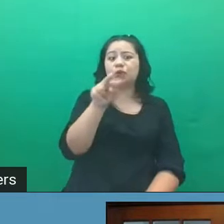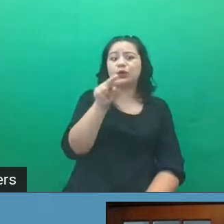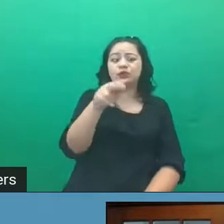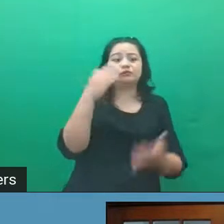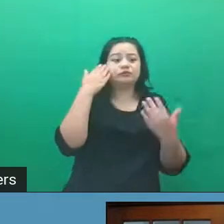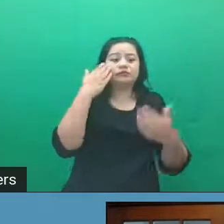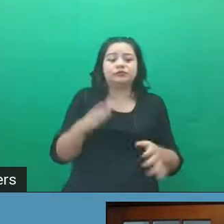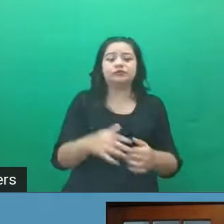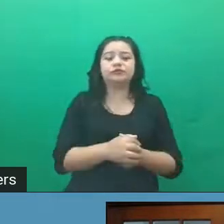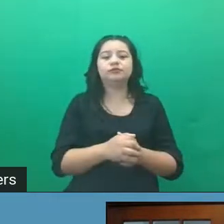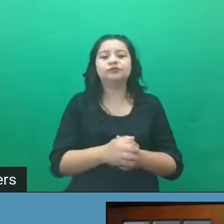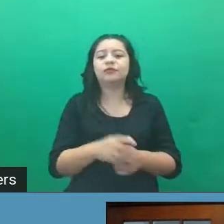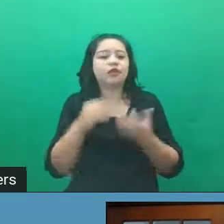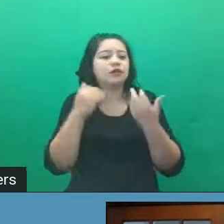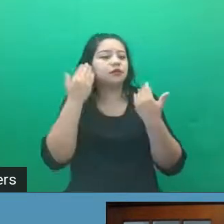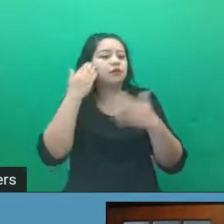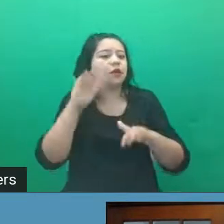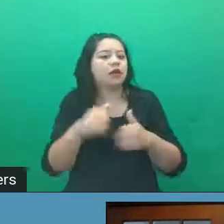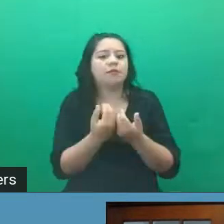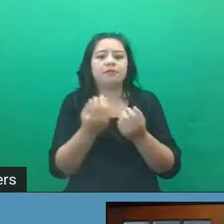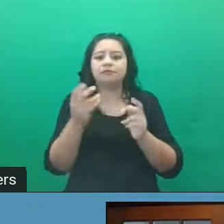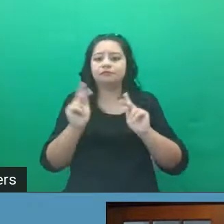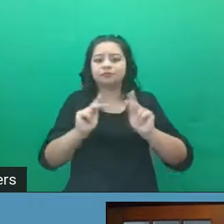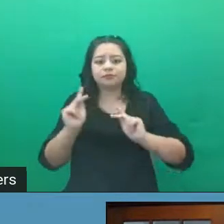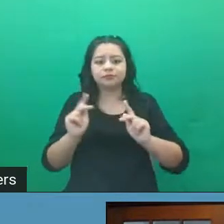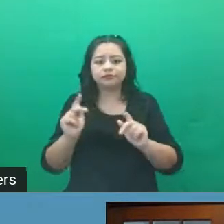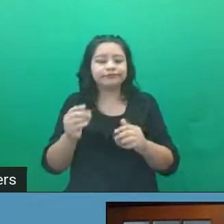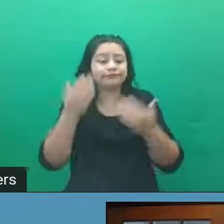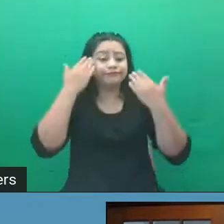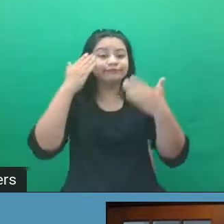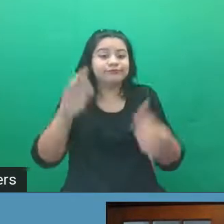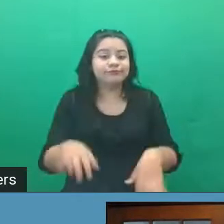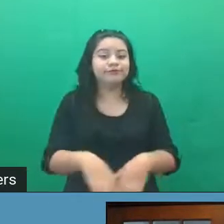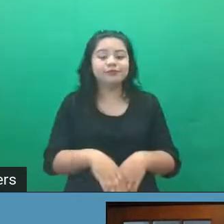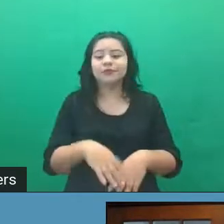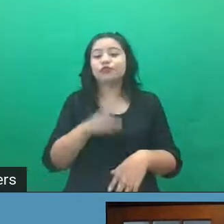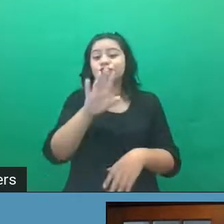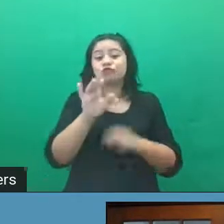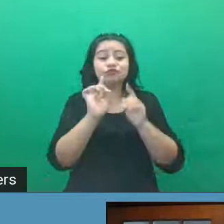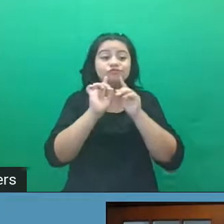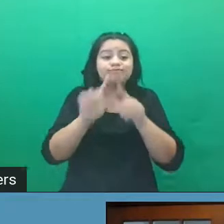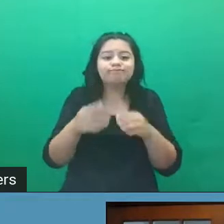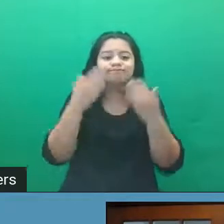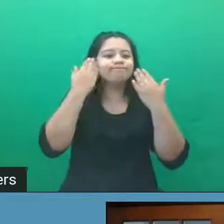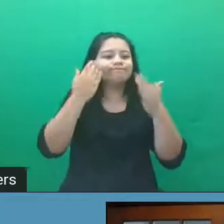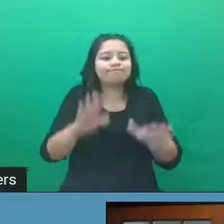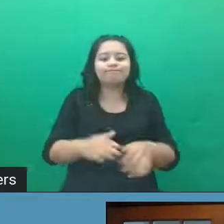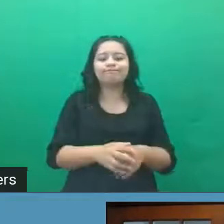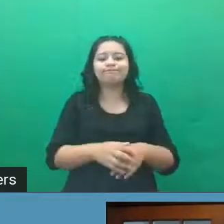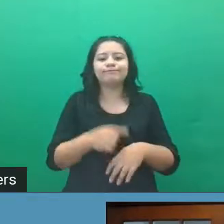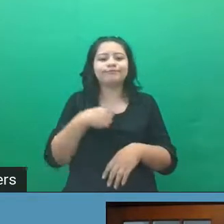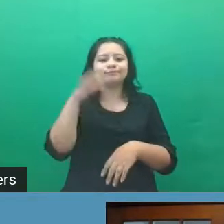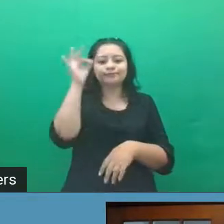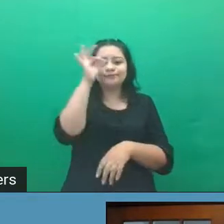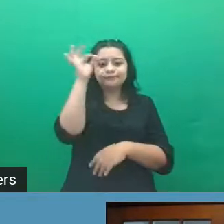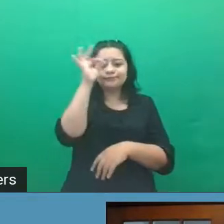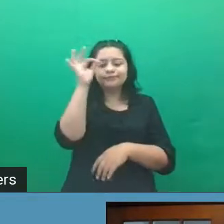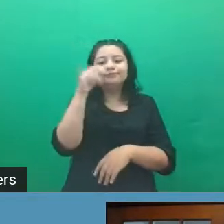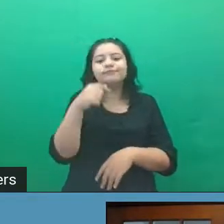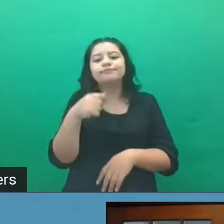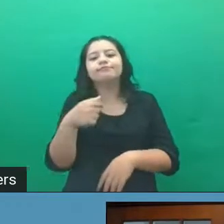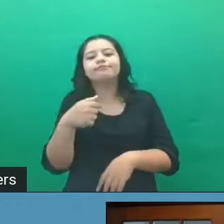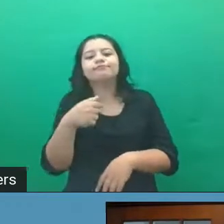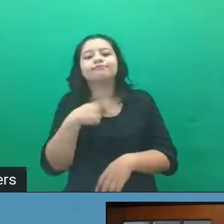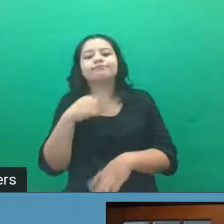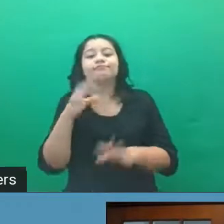now. I don't know how many people are watching. I'm not sure what they're responding to. I was in a conference where there